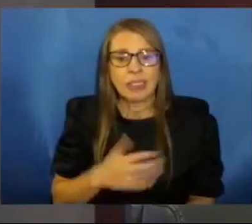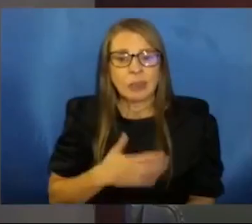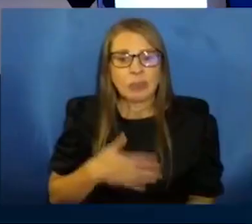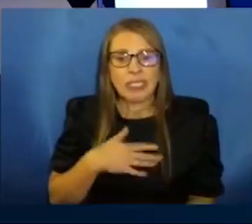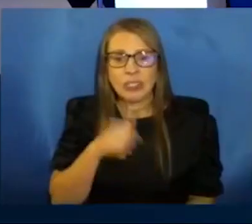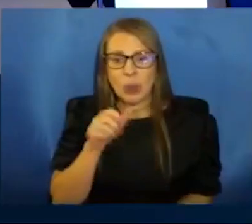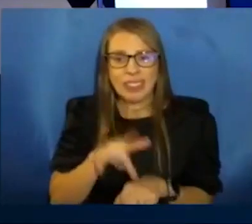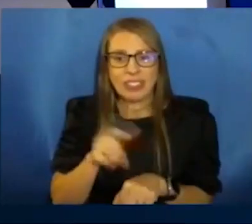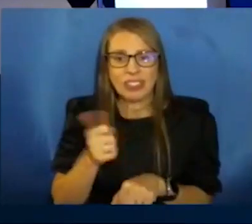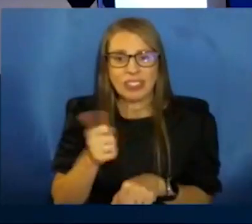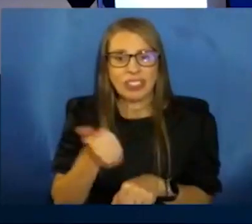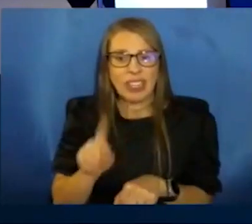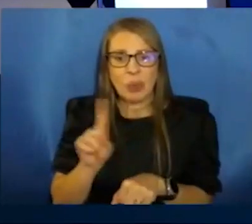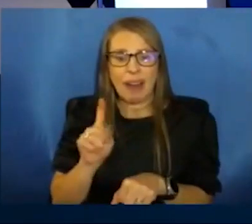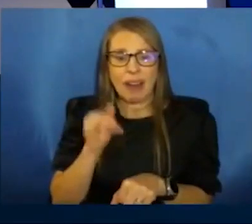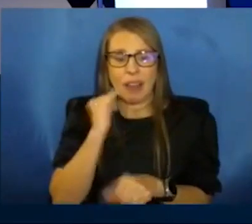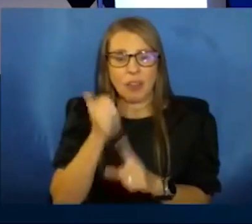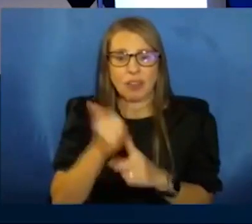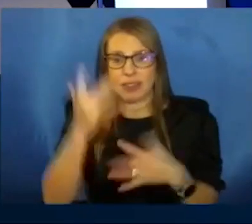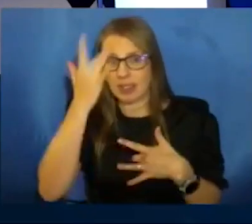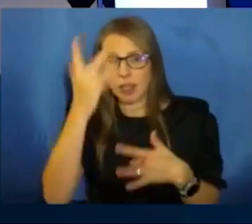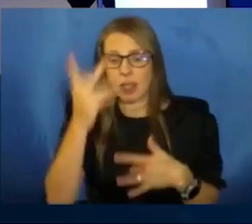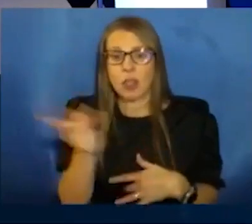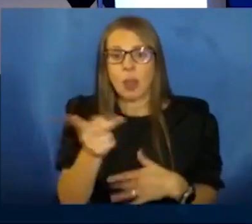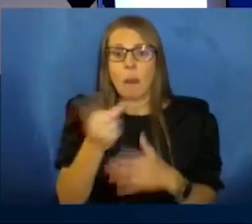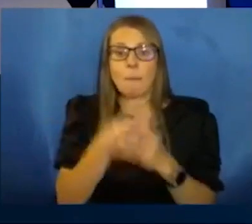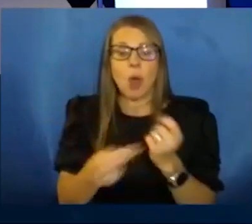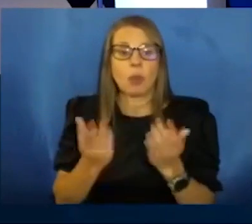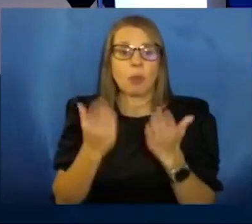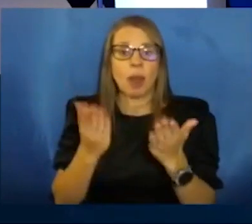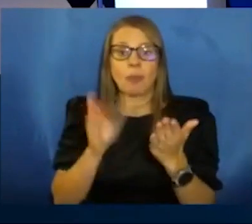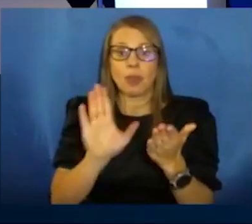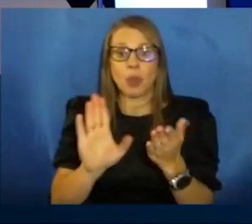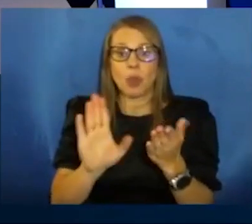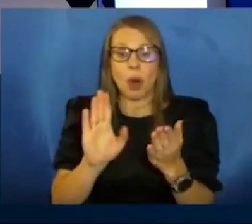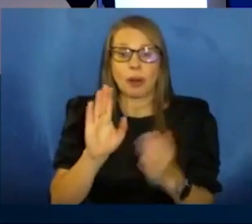loads from 1 to 2 days prior to any symptoms to,